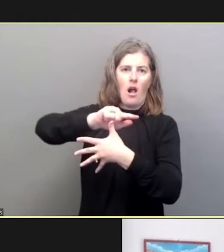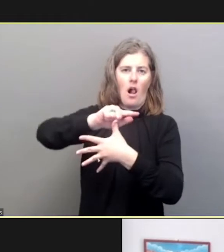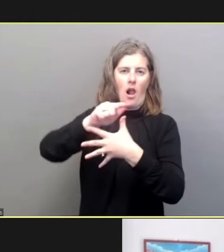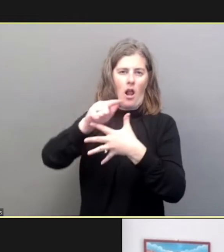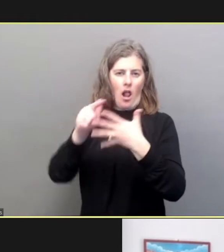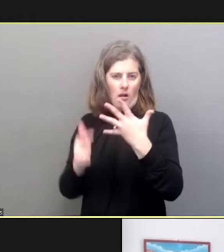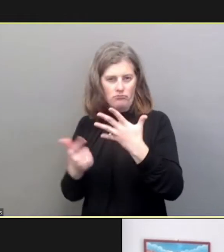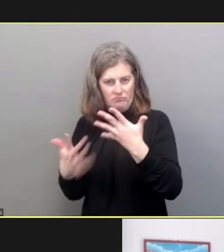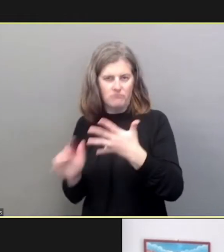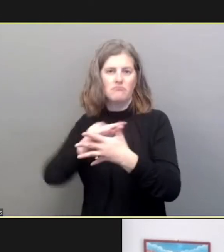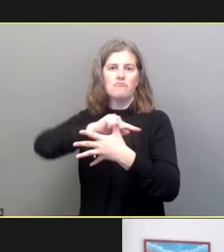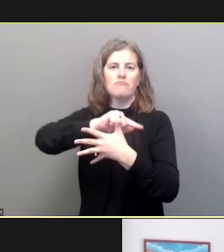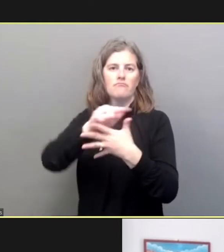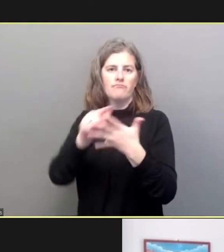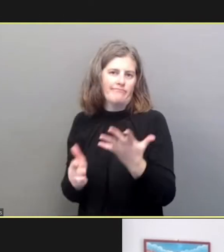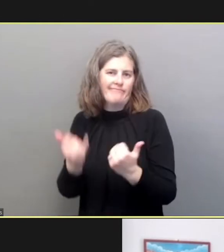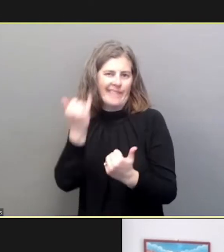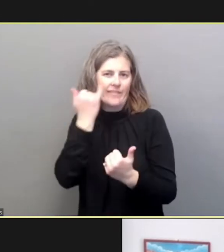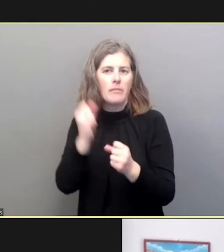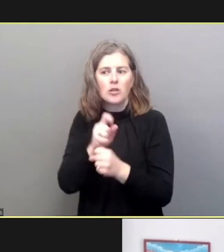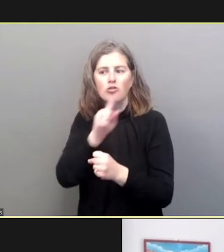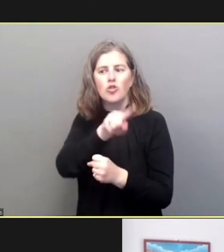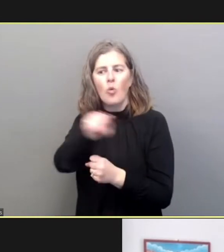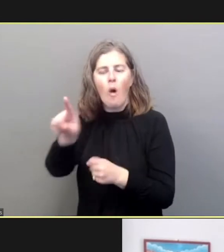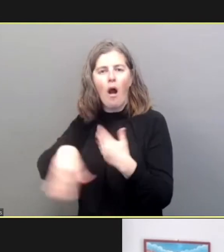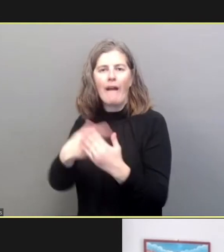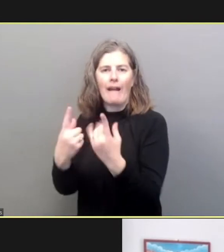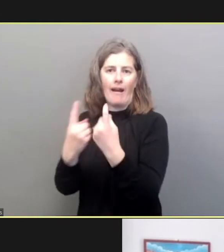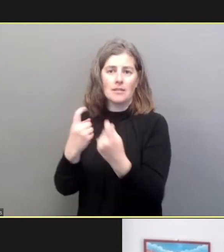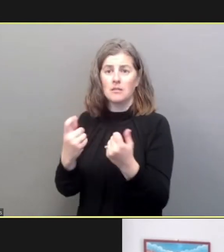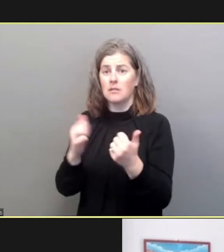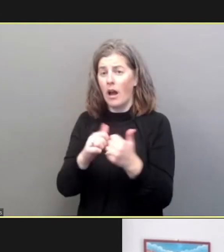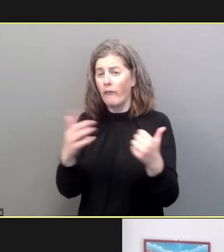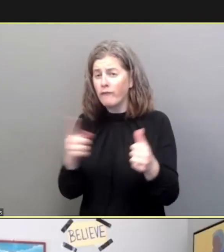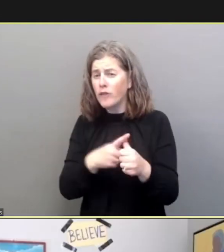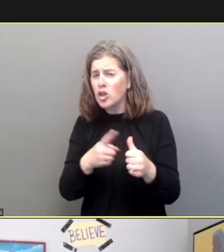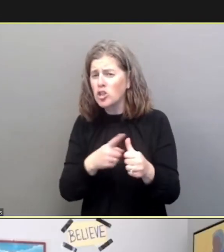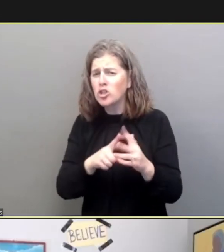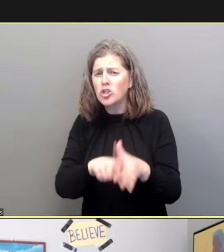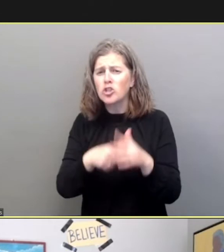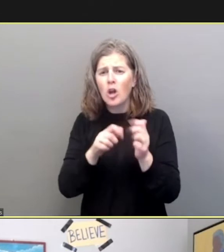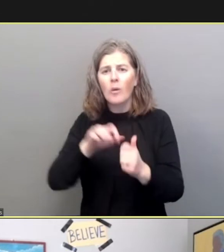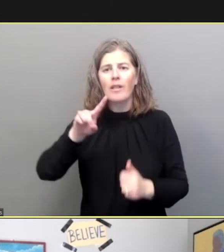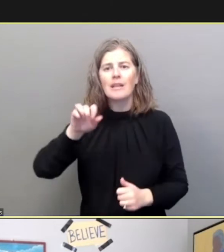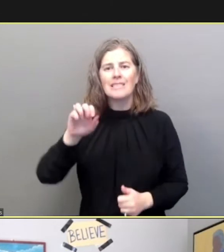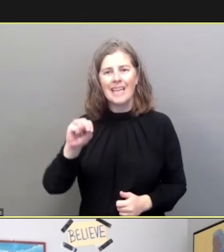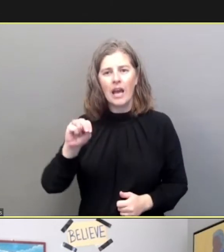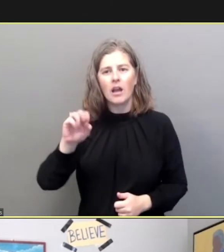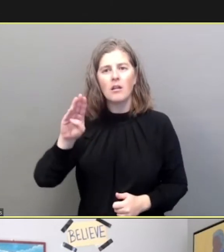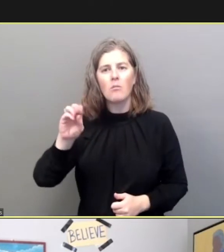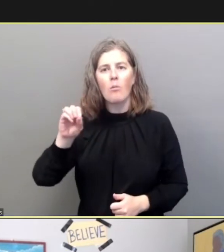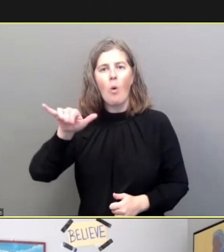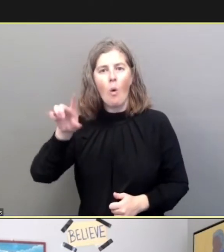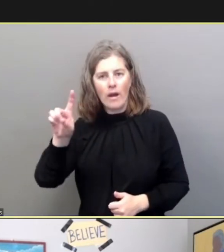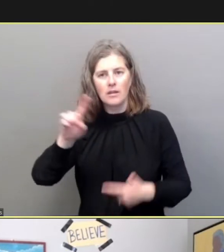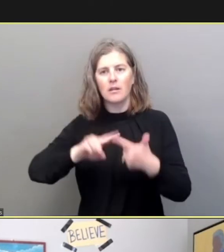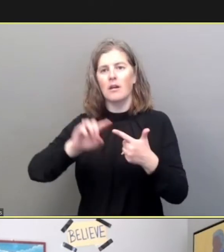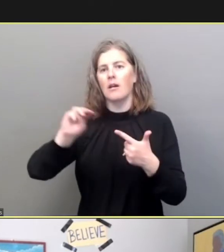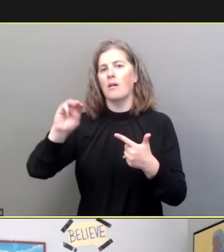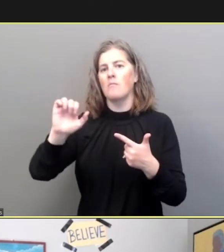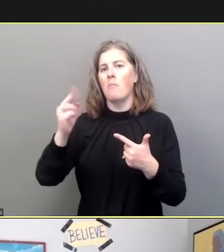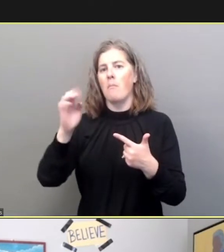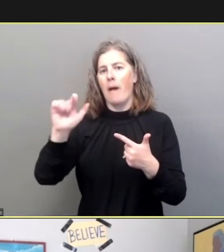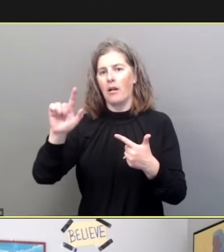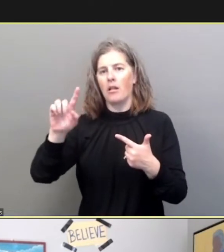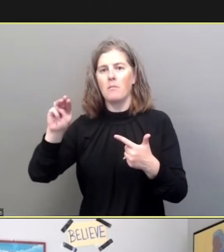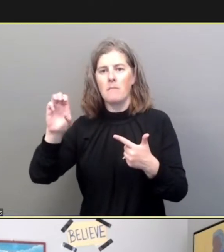order to make sure that everybody gets to ask their questions. So with that, we will start with Dan Boyd, followed by Michael McDevitt, and then Julia